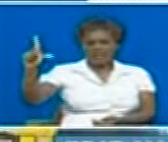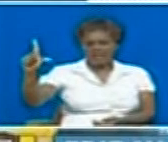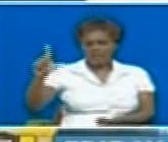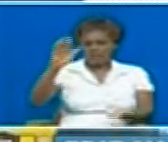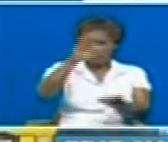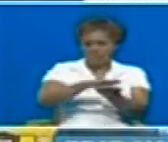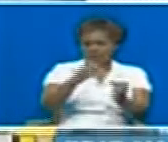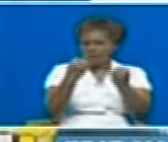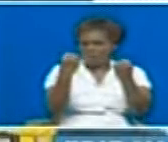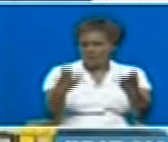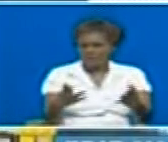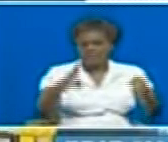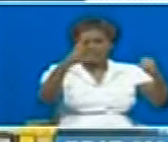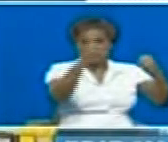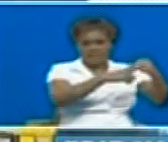has reduced by